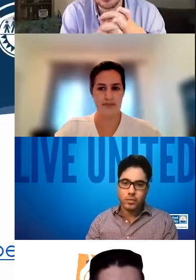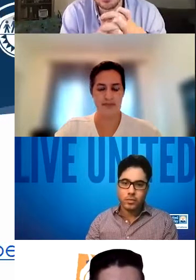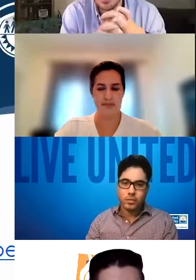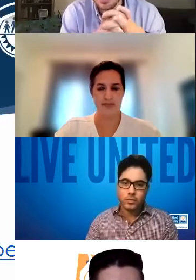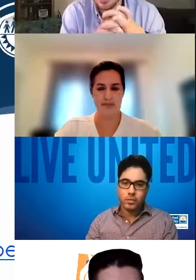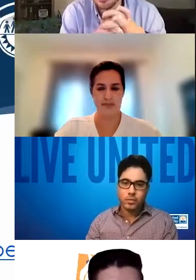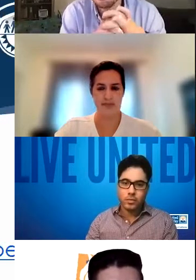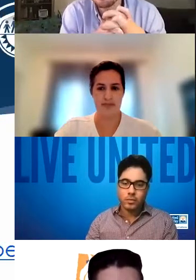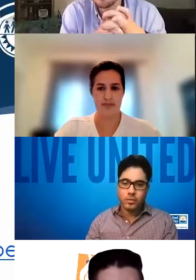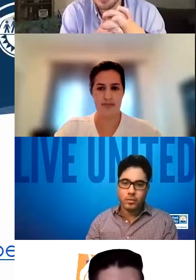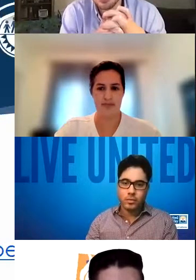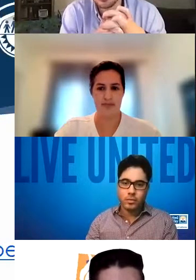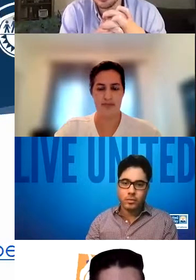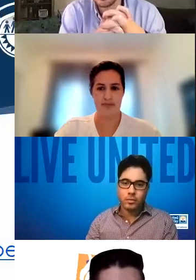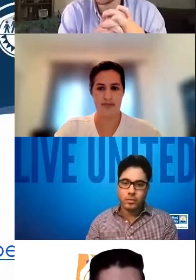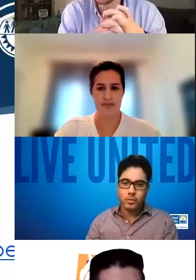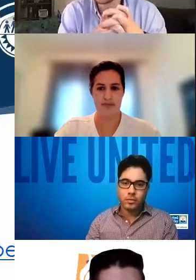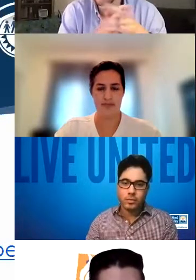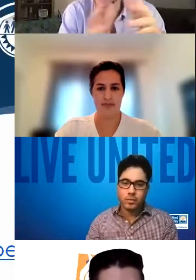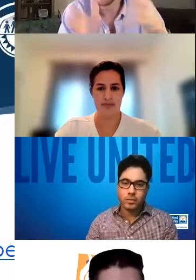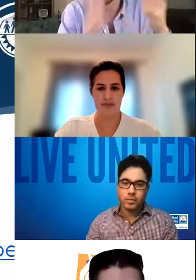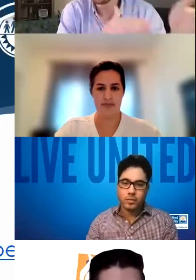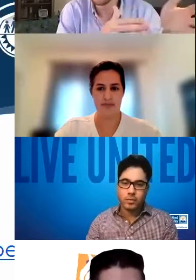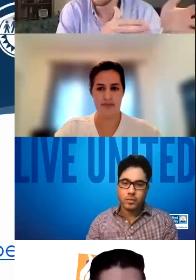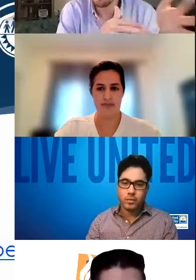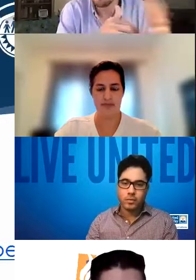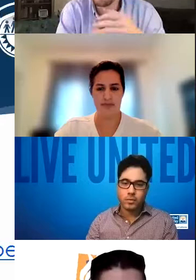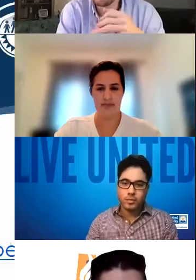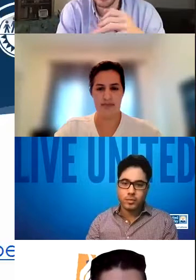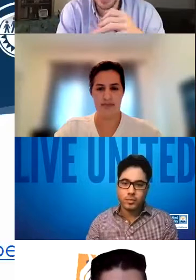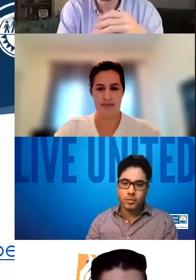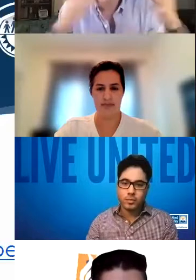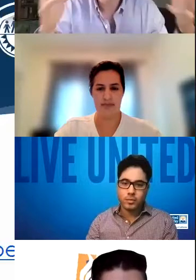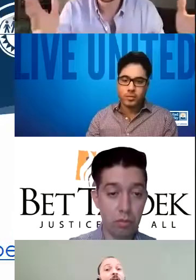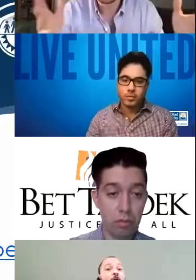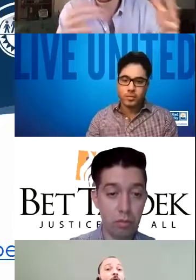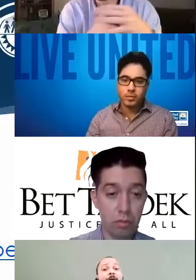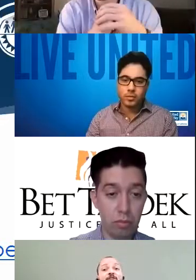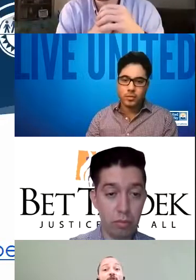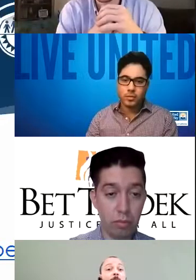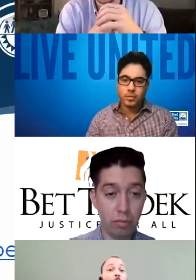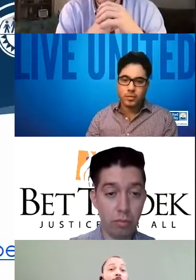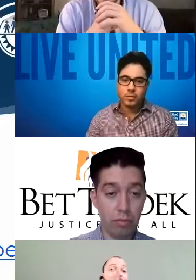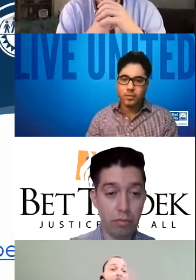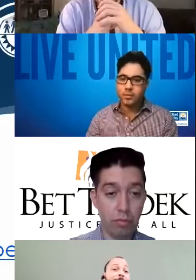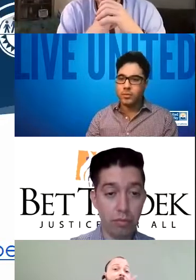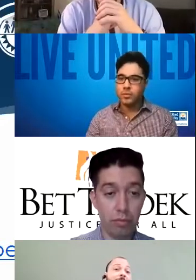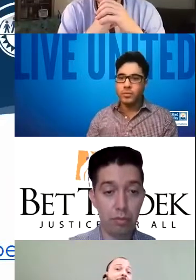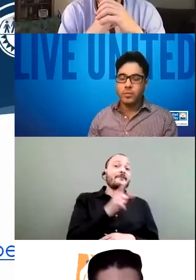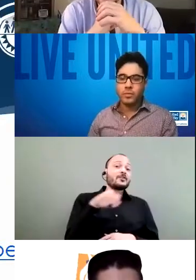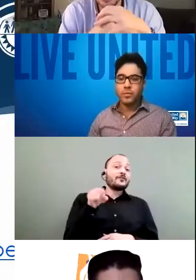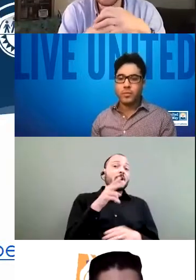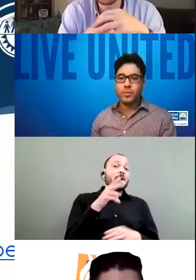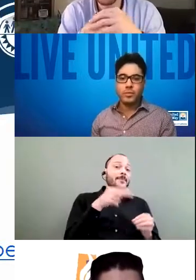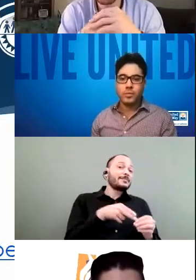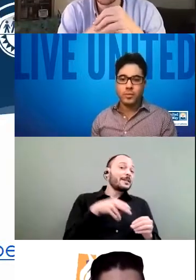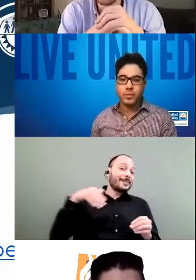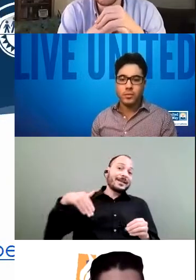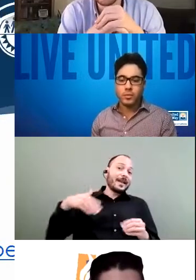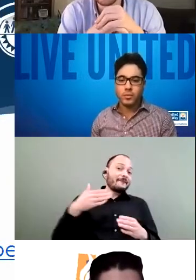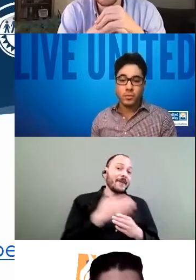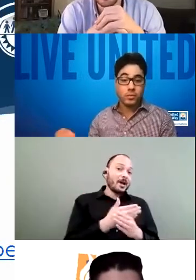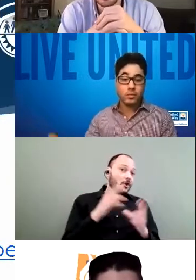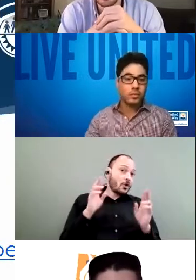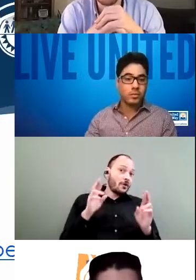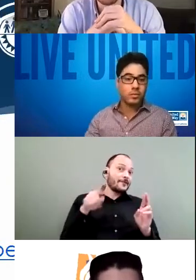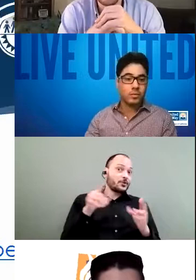information. I think at the beginning, going back to the poll, about half of you participating hadn't yet filed. So hopefully you learned